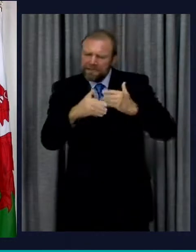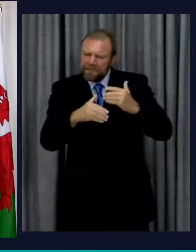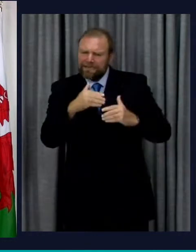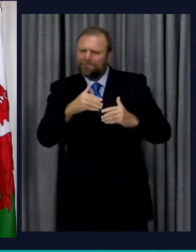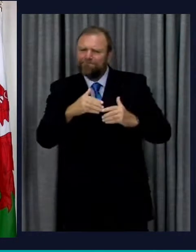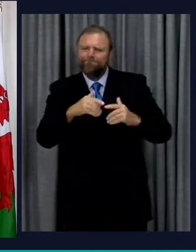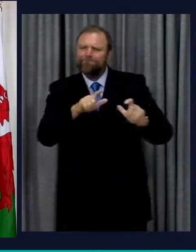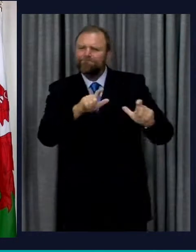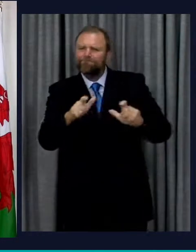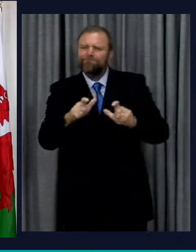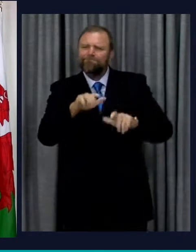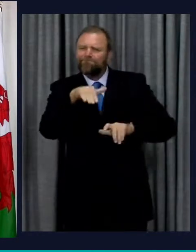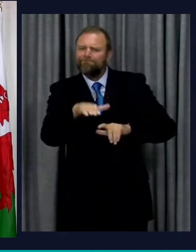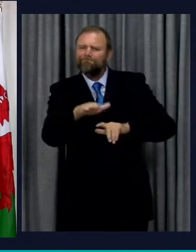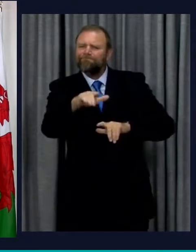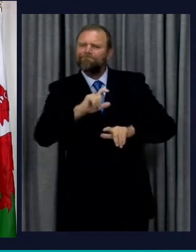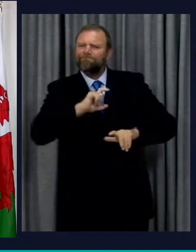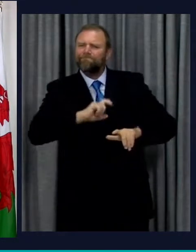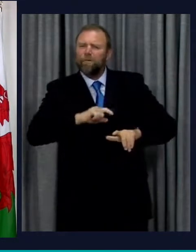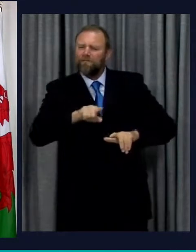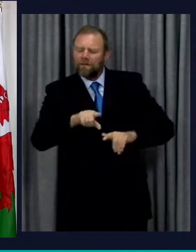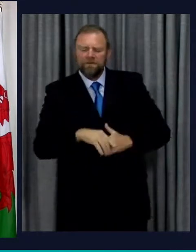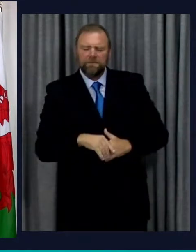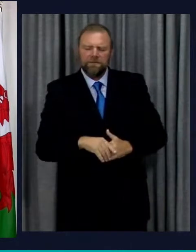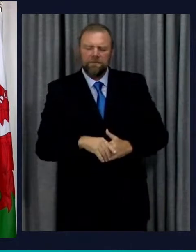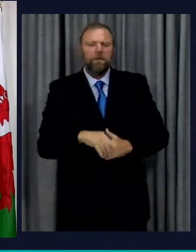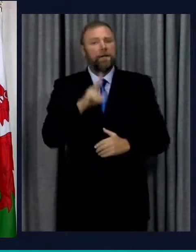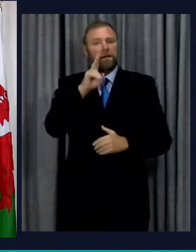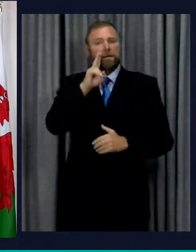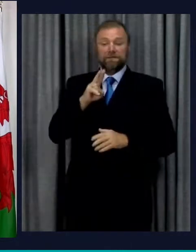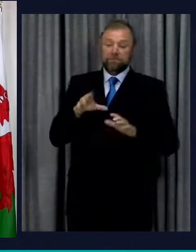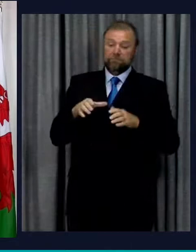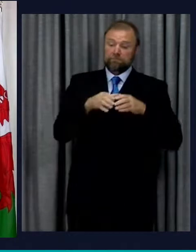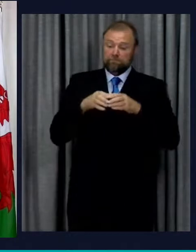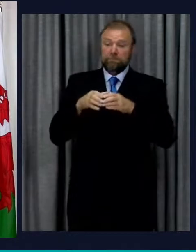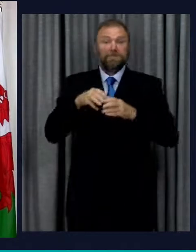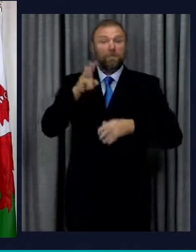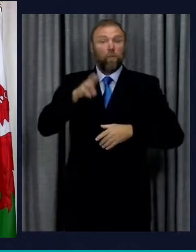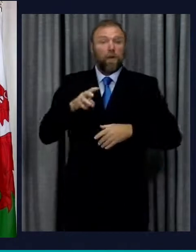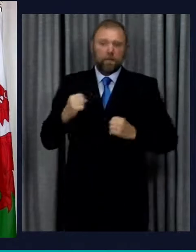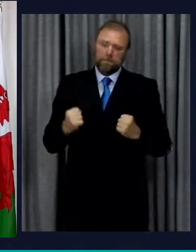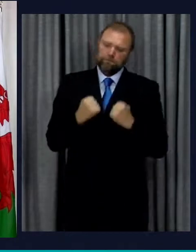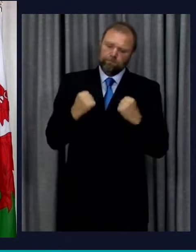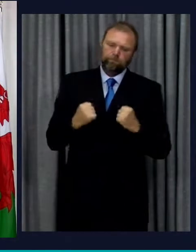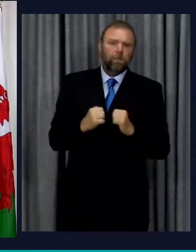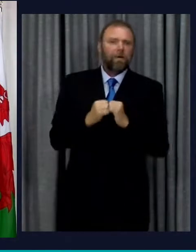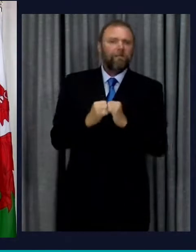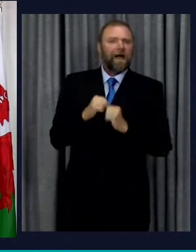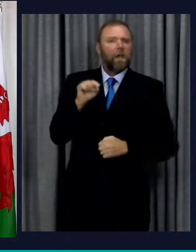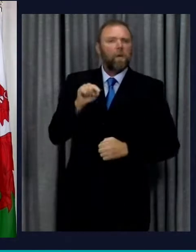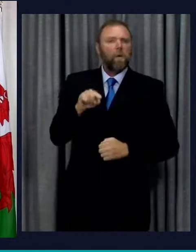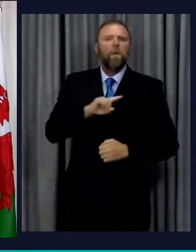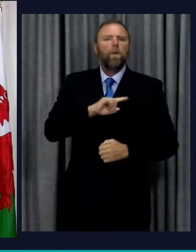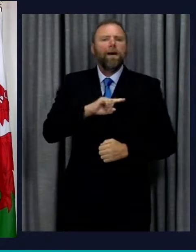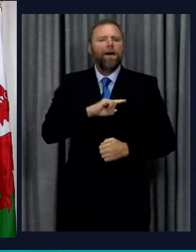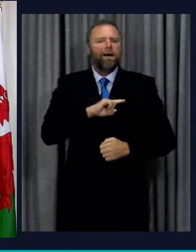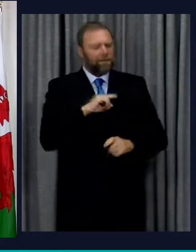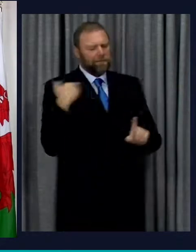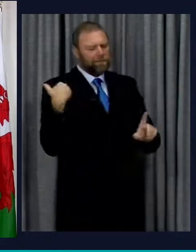recovery. I've also seen the value of our Team Wales model that is stronger than ever since the pandemic